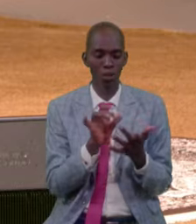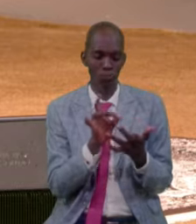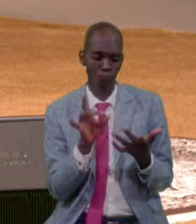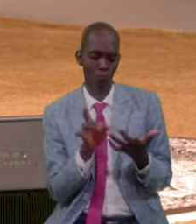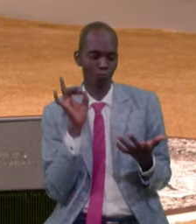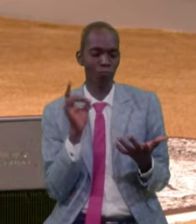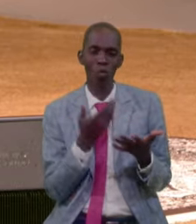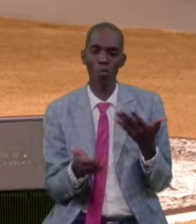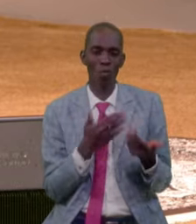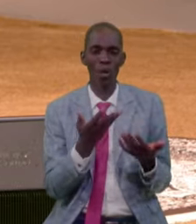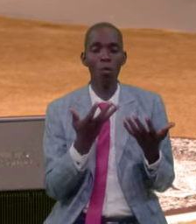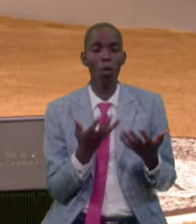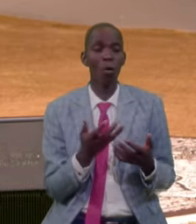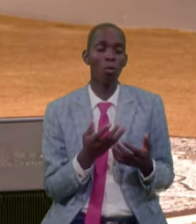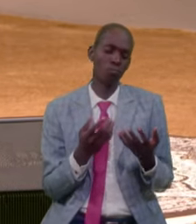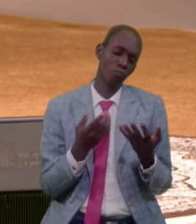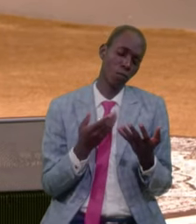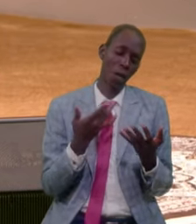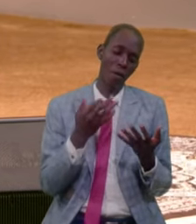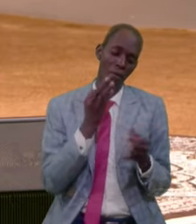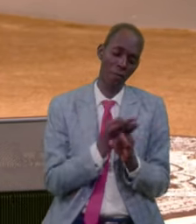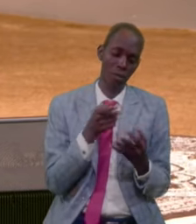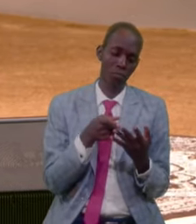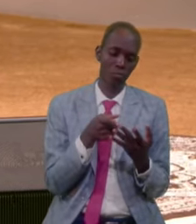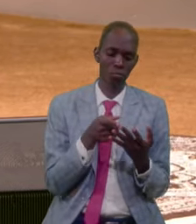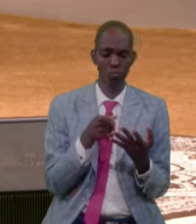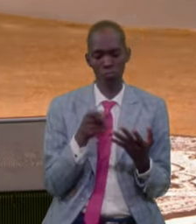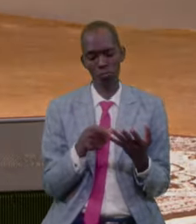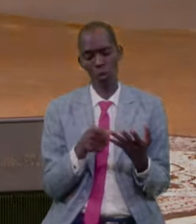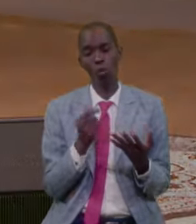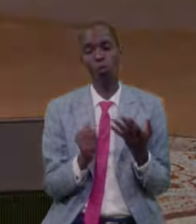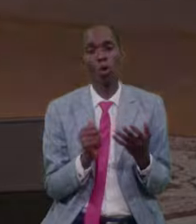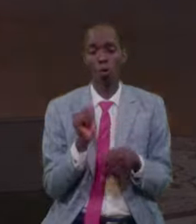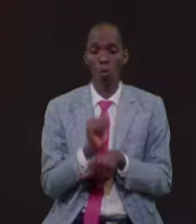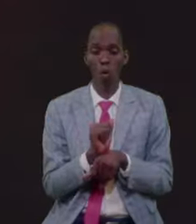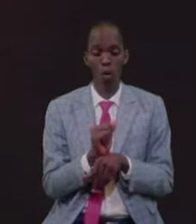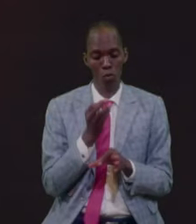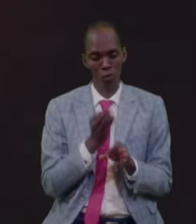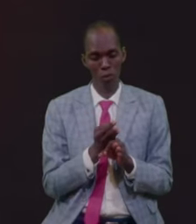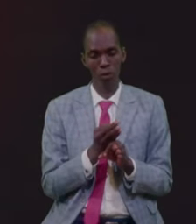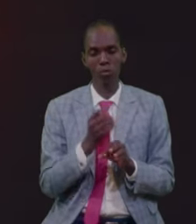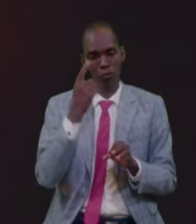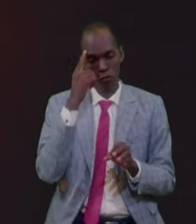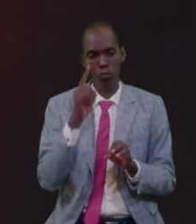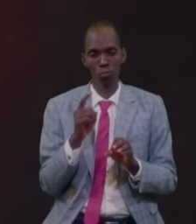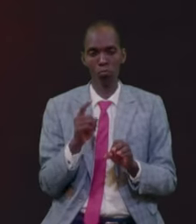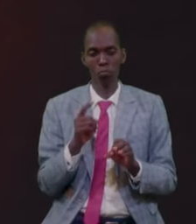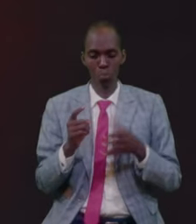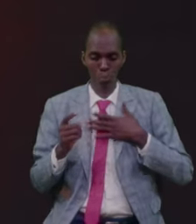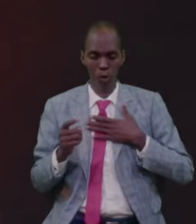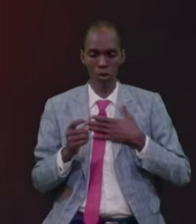there's faith, I choose faith. There's works, you choose works. Okay, there